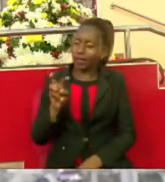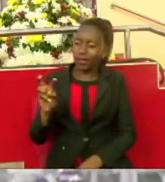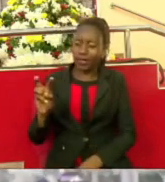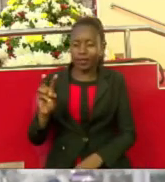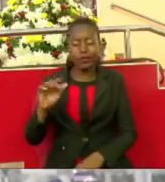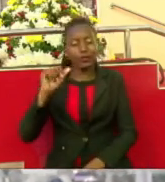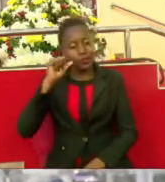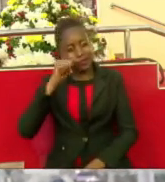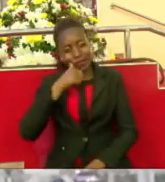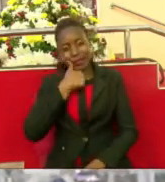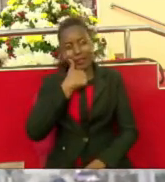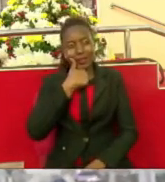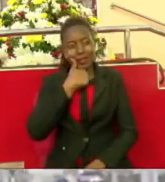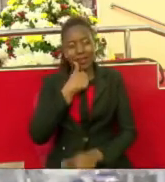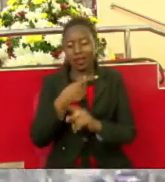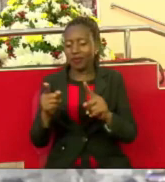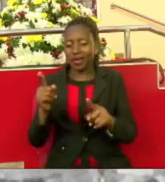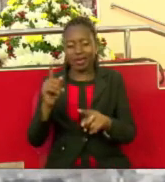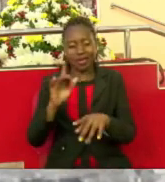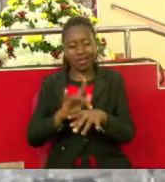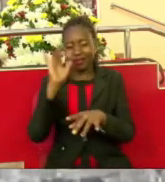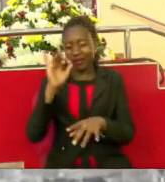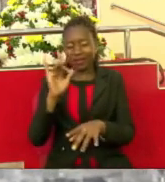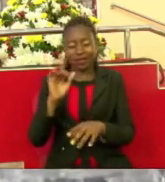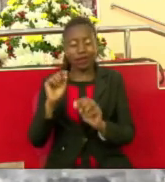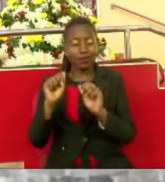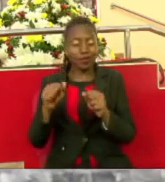The consequences can be dire.